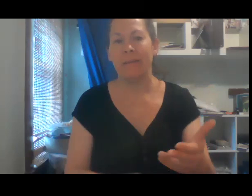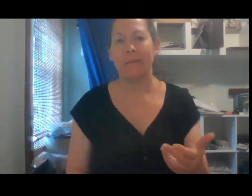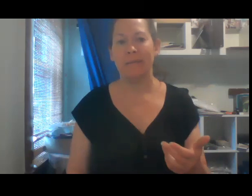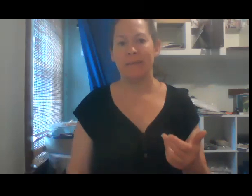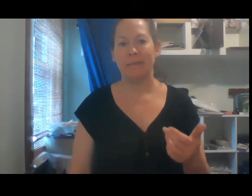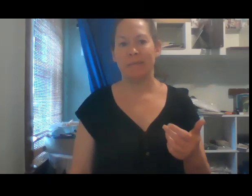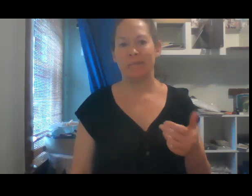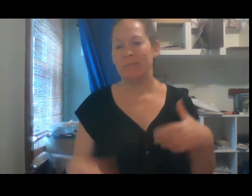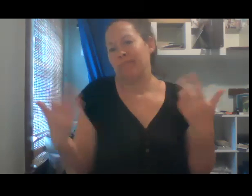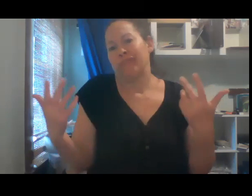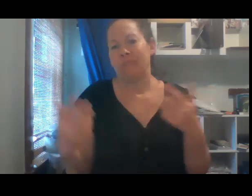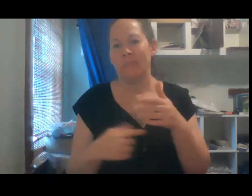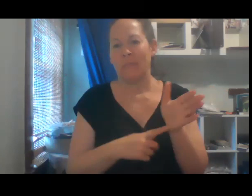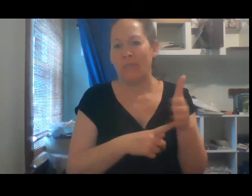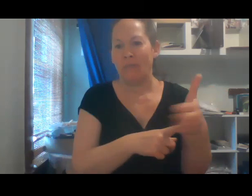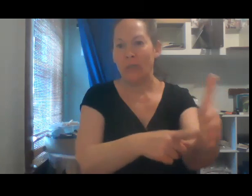This is salmon in a fish farm,